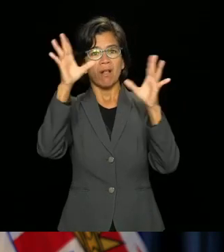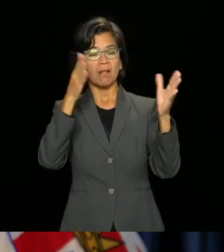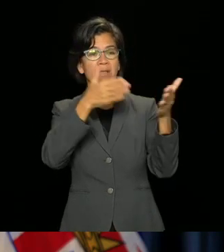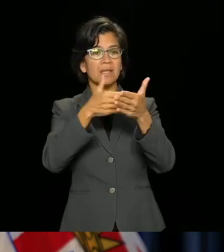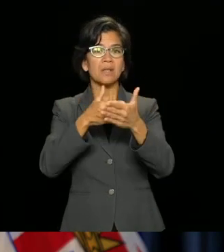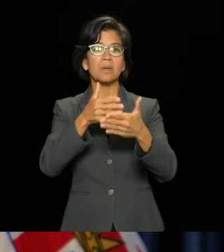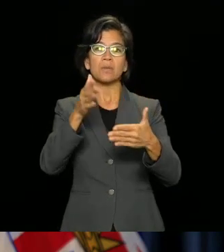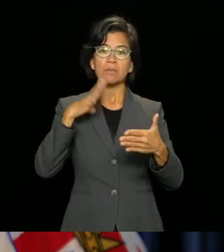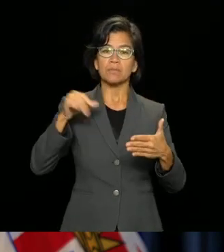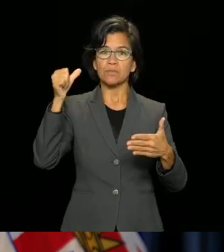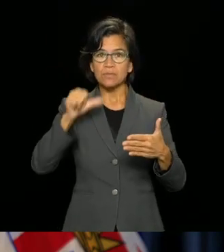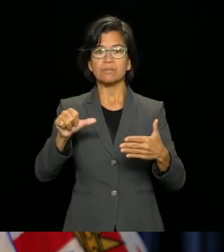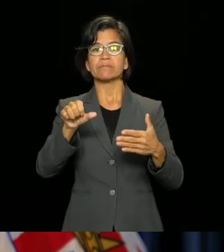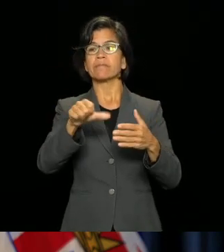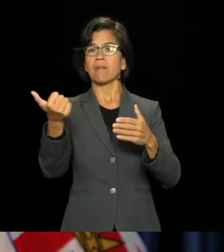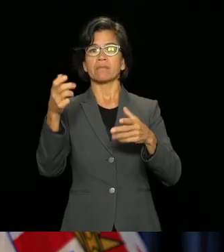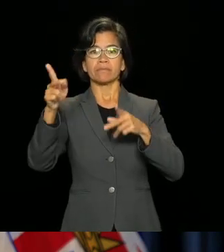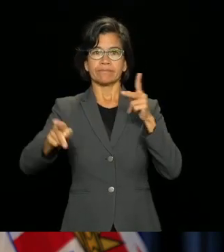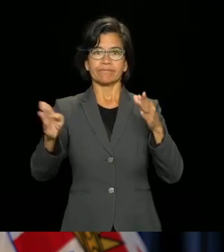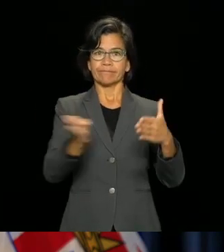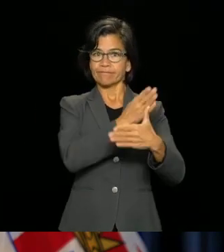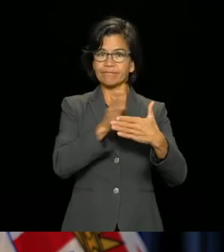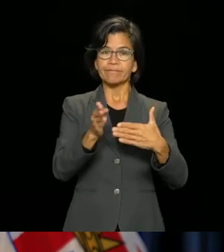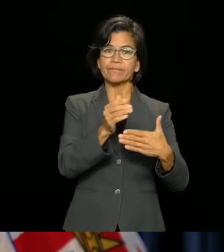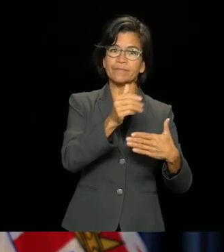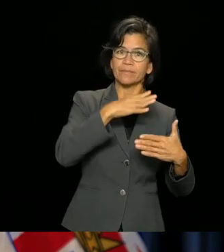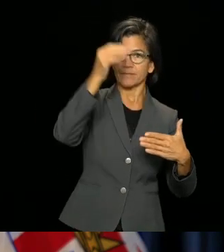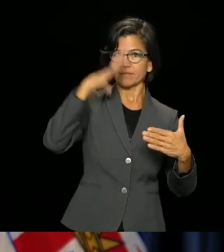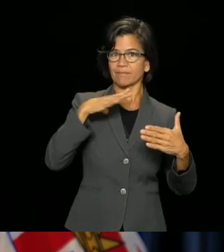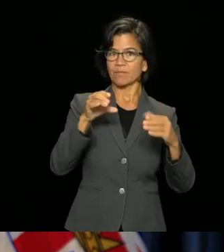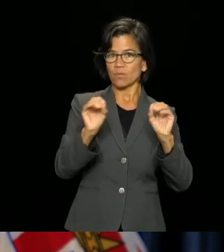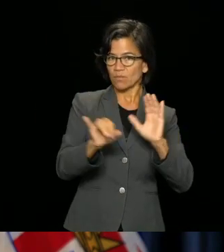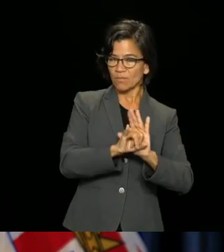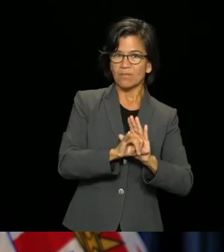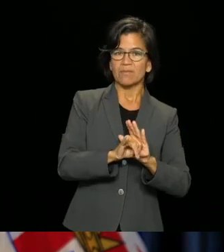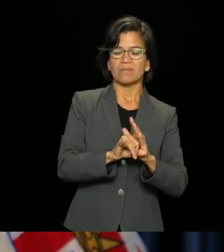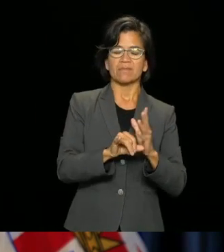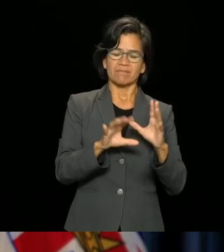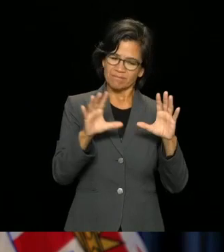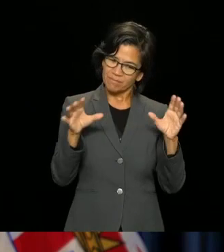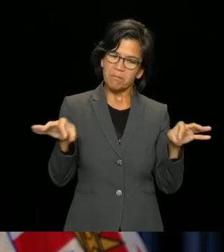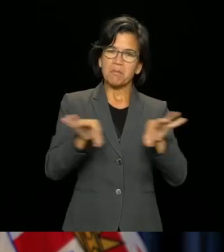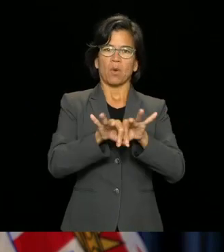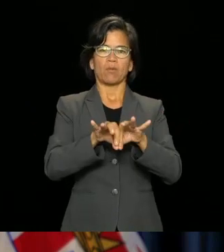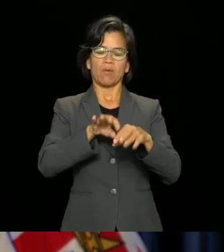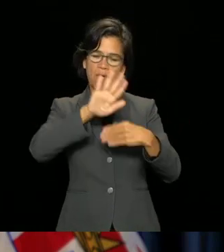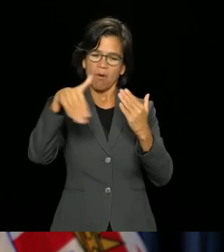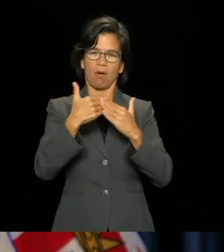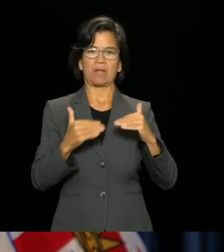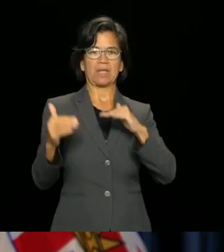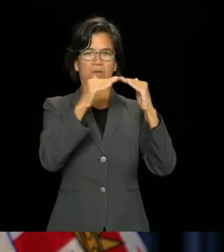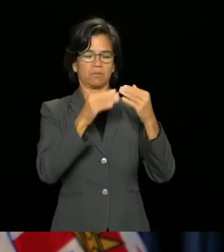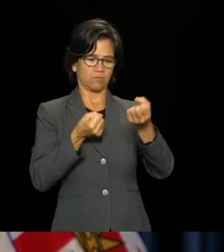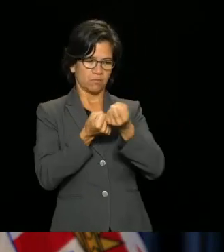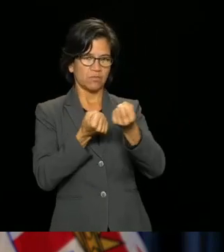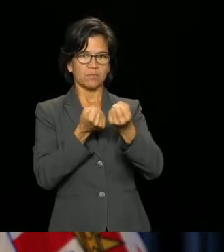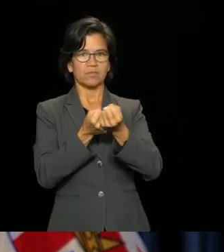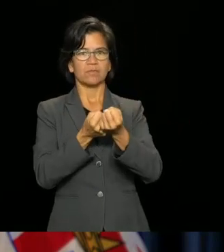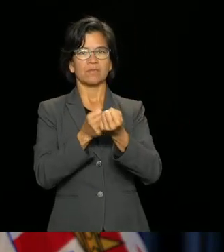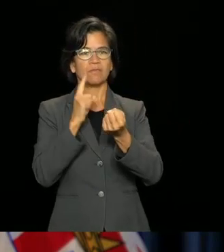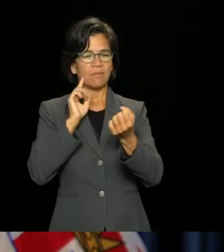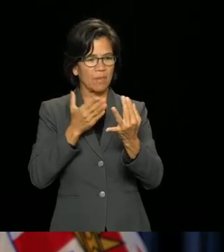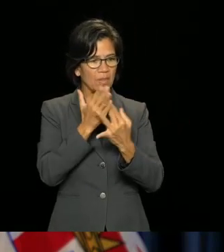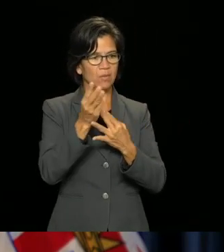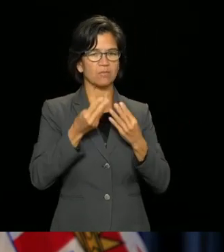survivors, and creating safe communities are central to our work as government. The investment that we are announcing